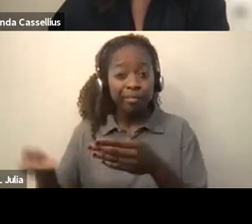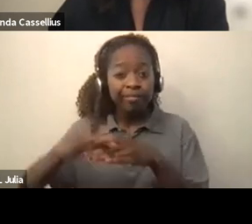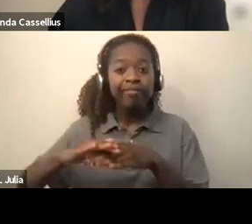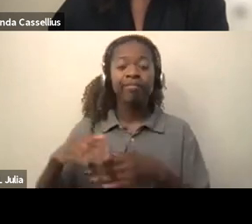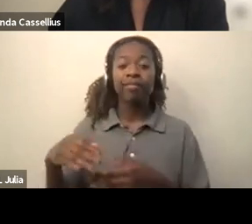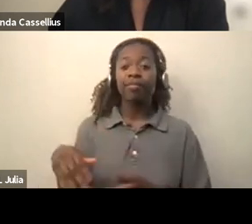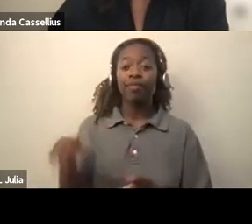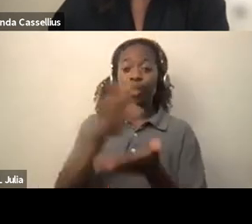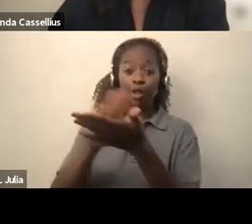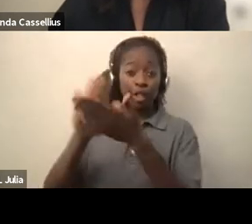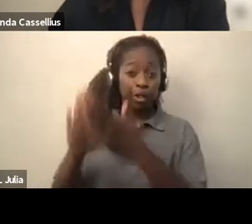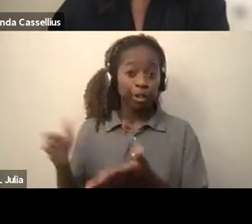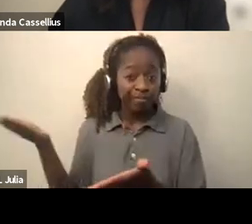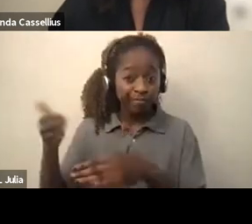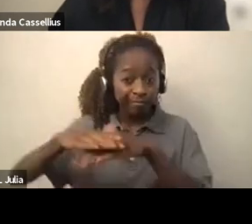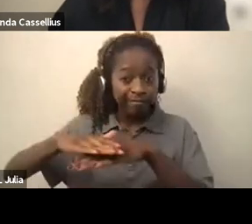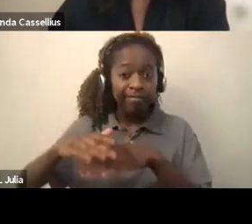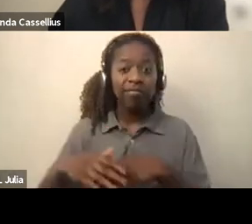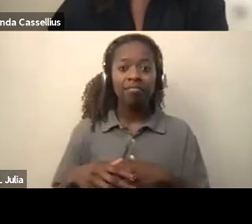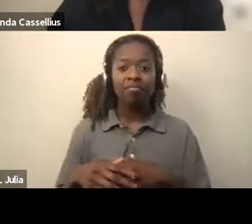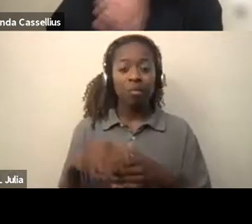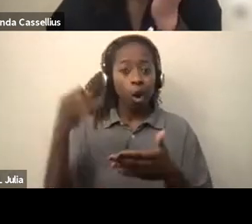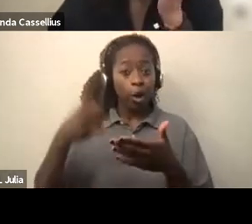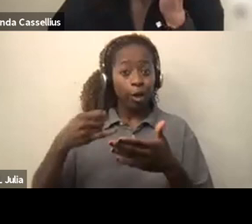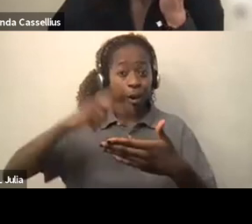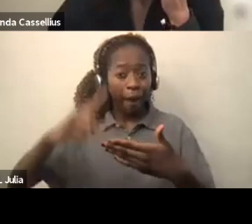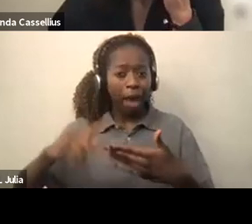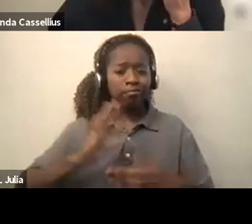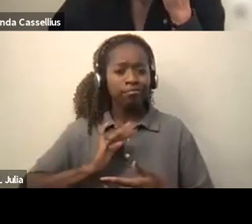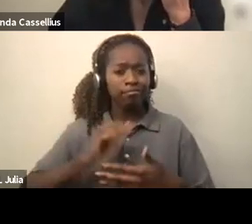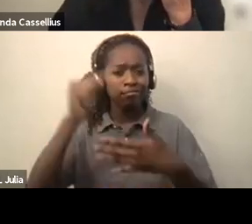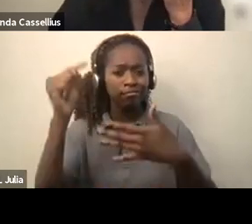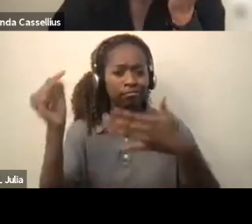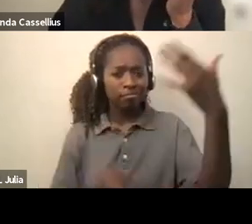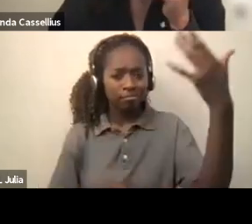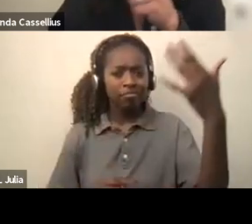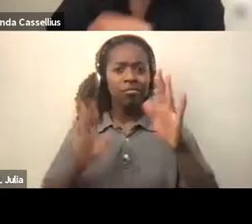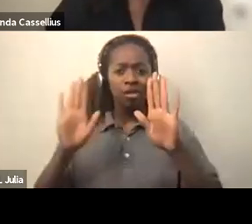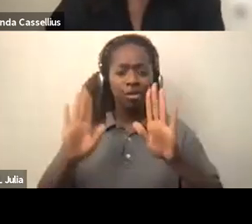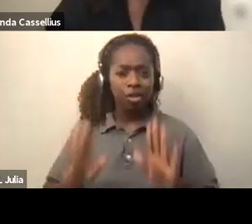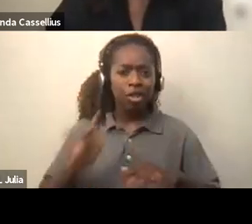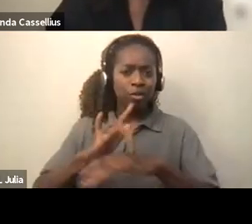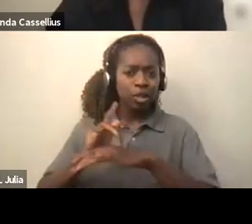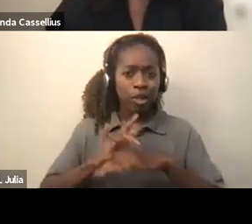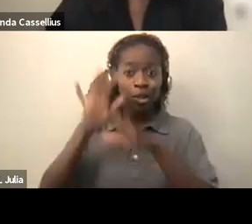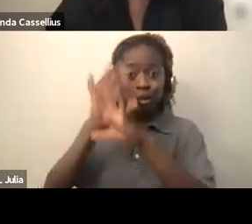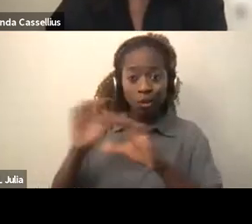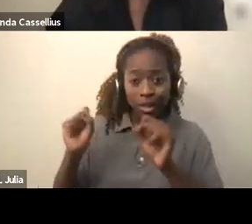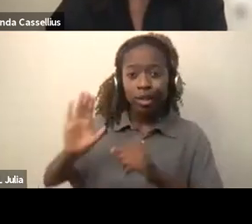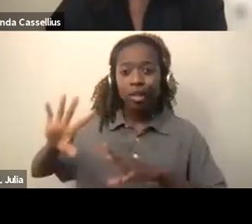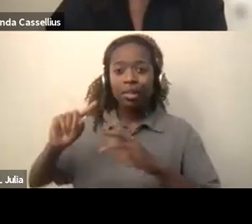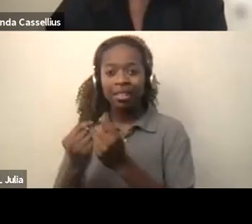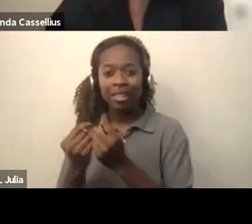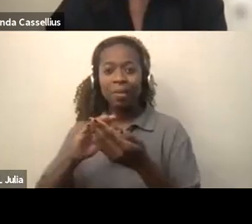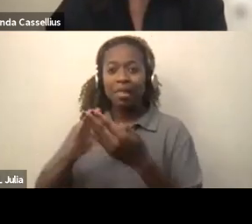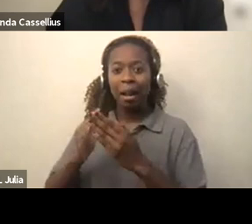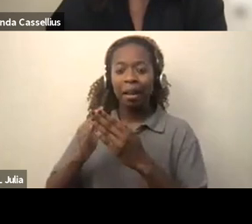it is this is even in arts programs this has been great the resources that the superintendent and her team and the city has has been able to